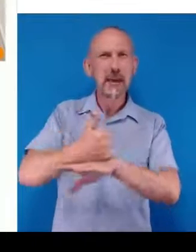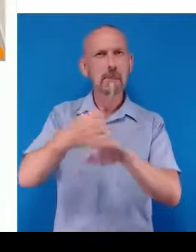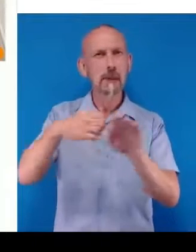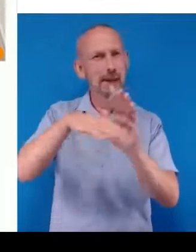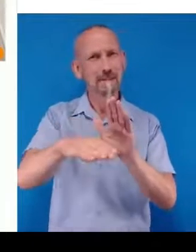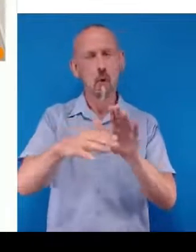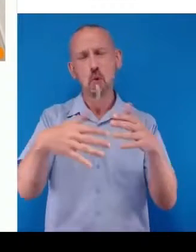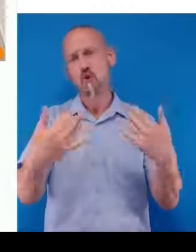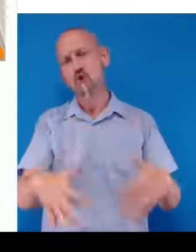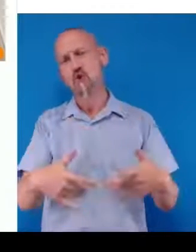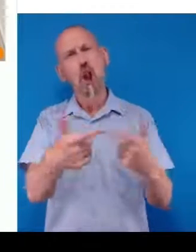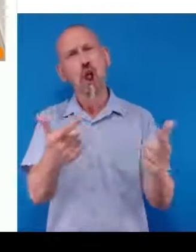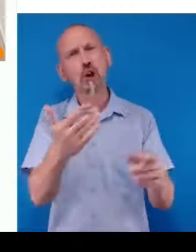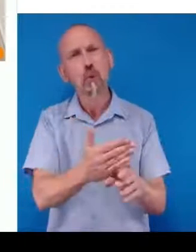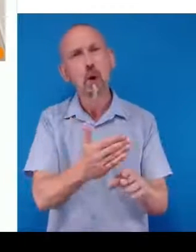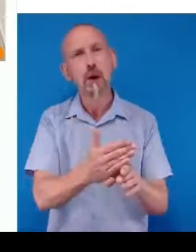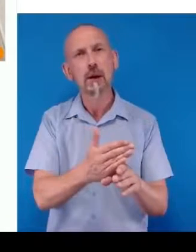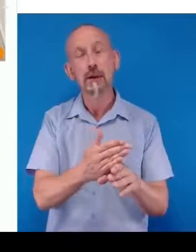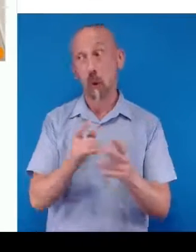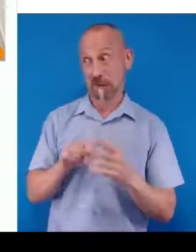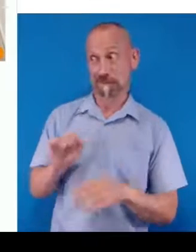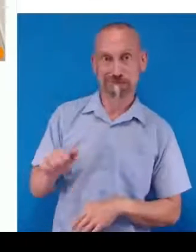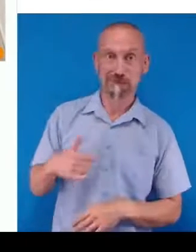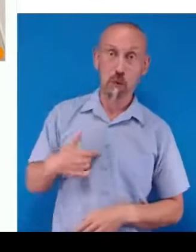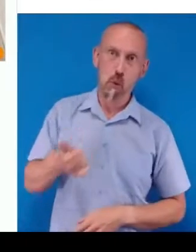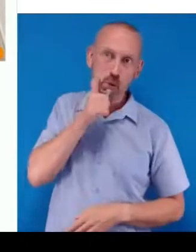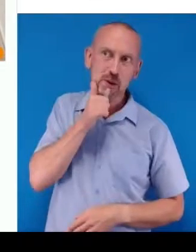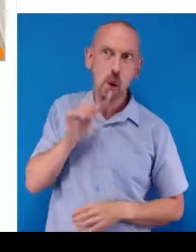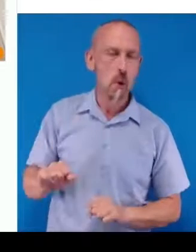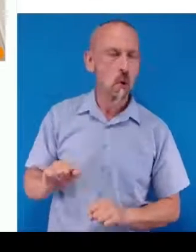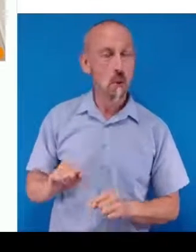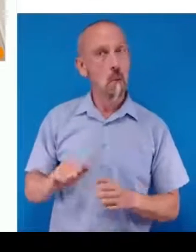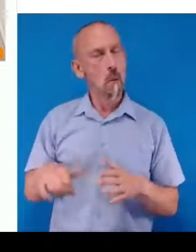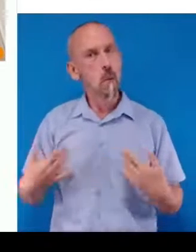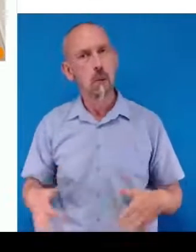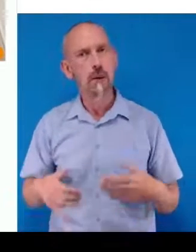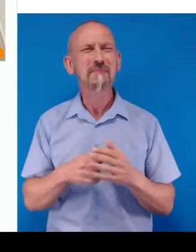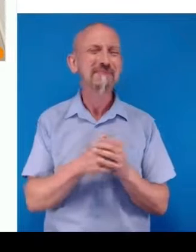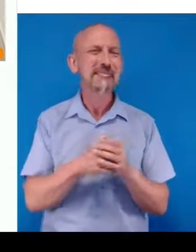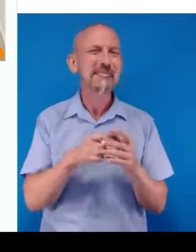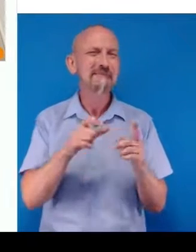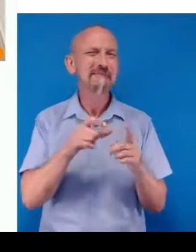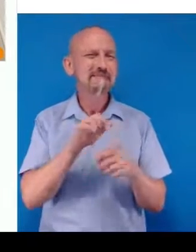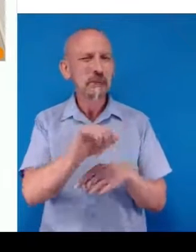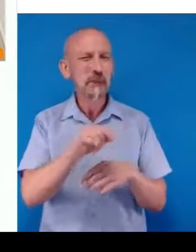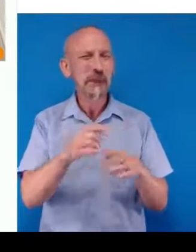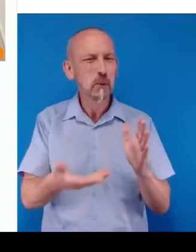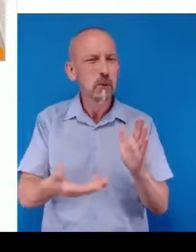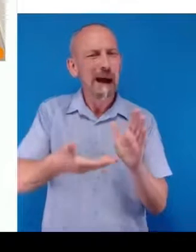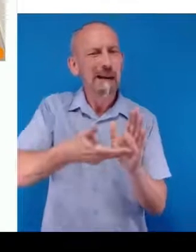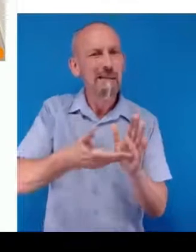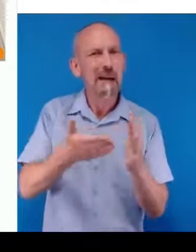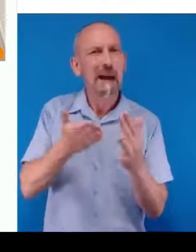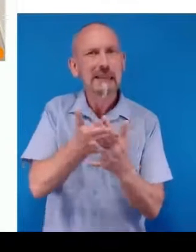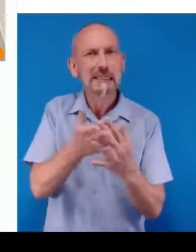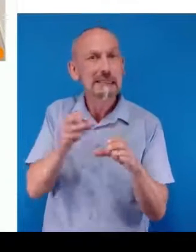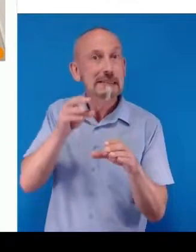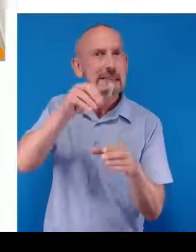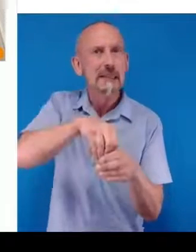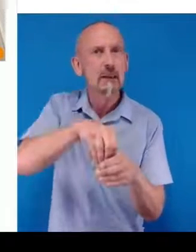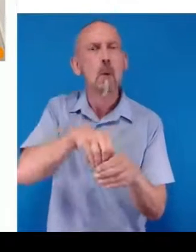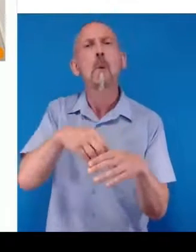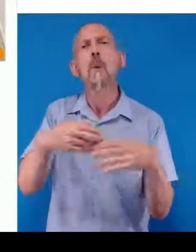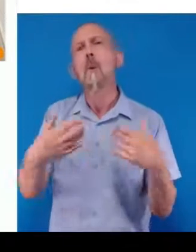require the accessibility. So what I want to see us sort of develop further in the longer term is